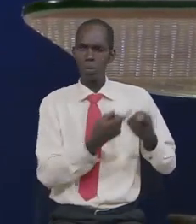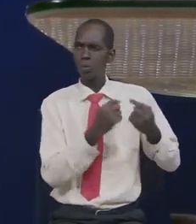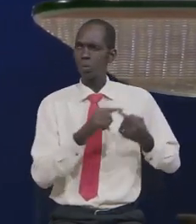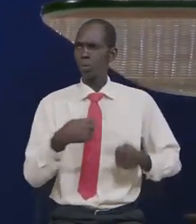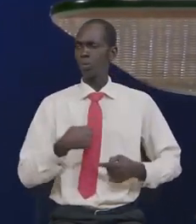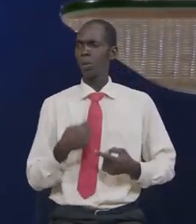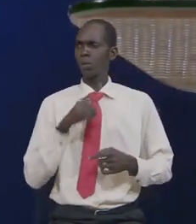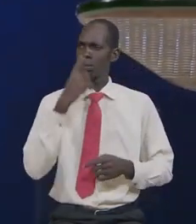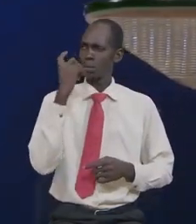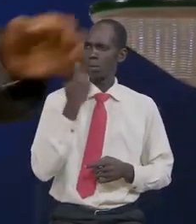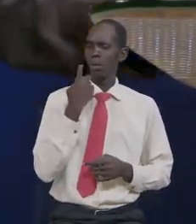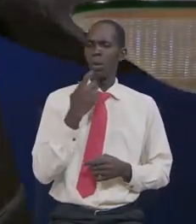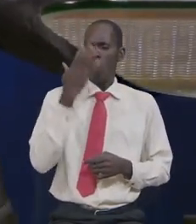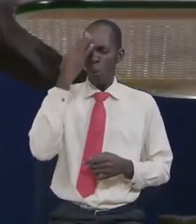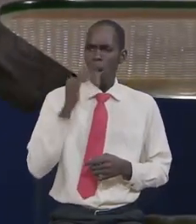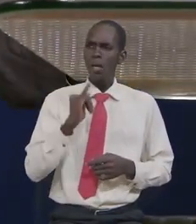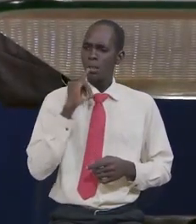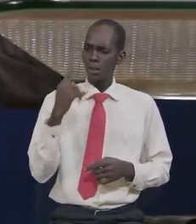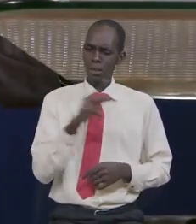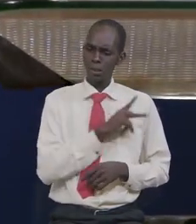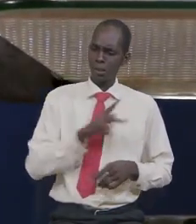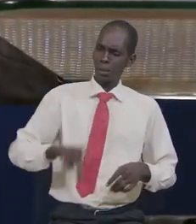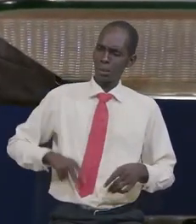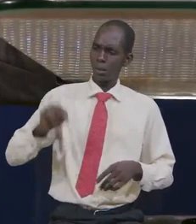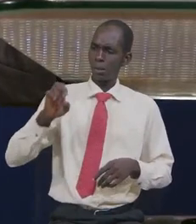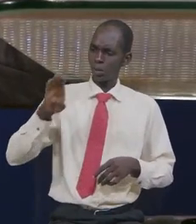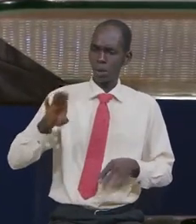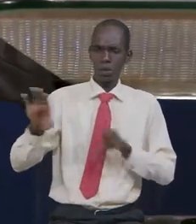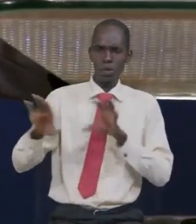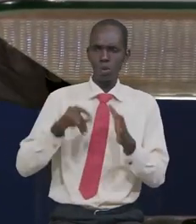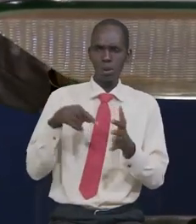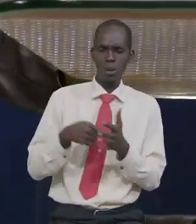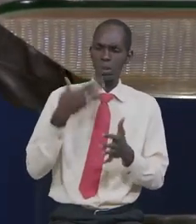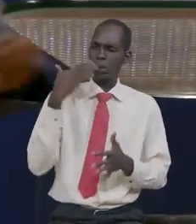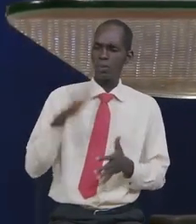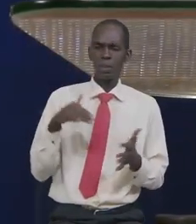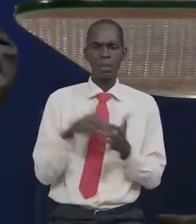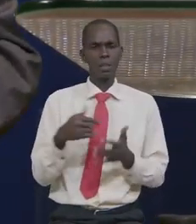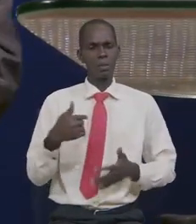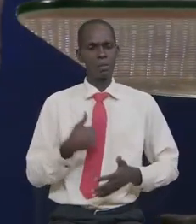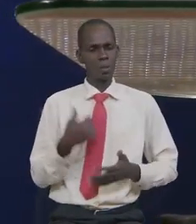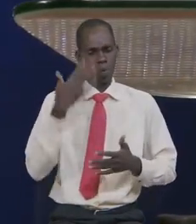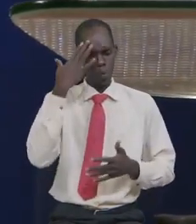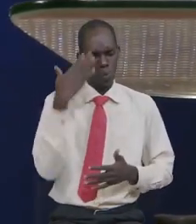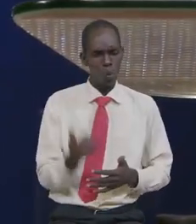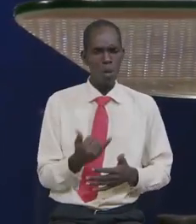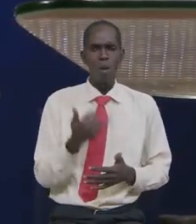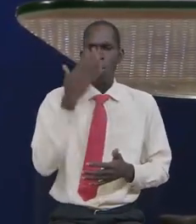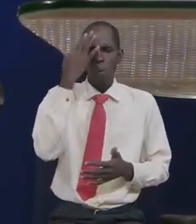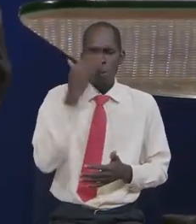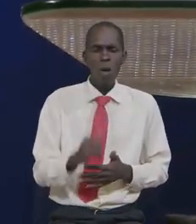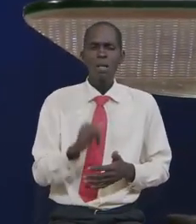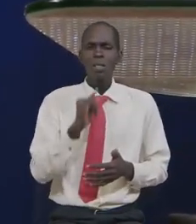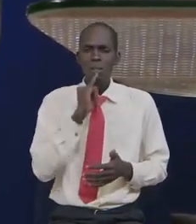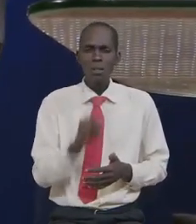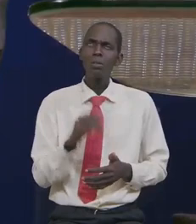doing this against me? Why is the God of this world with his servants? Why are they doing this